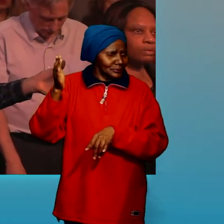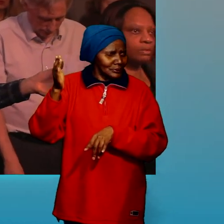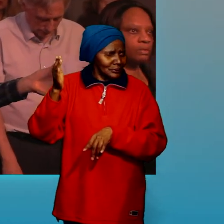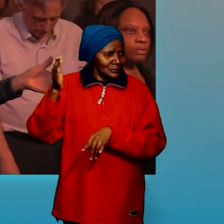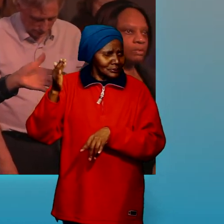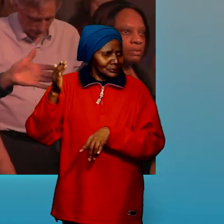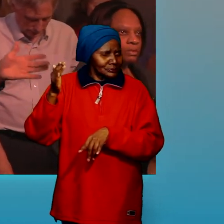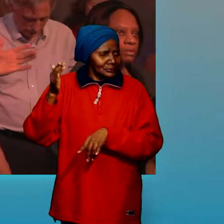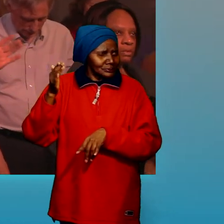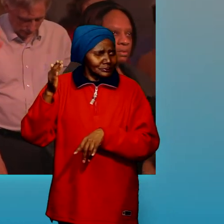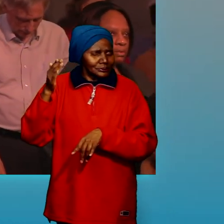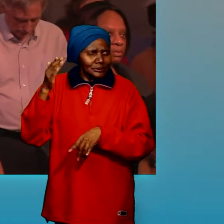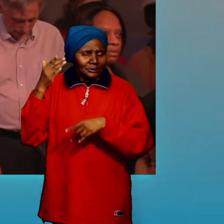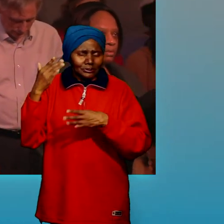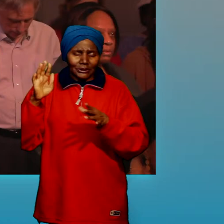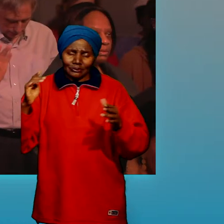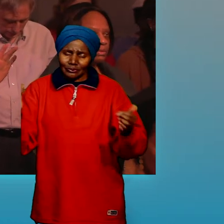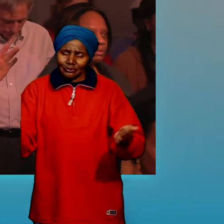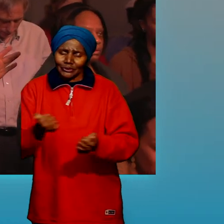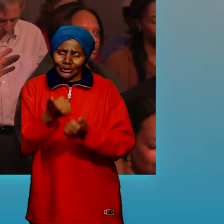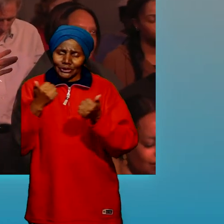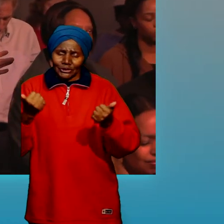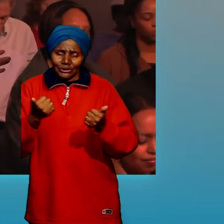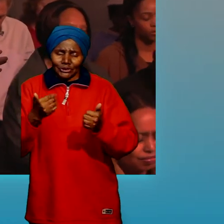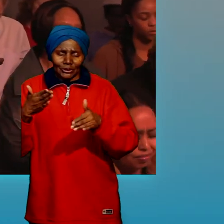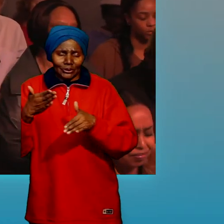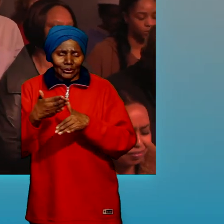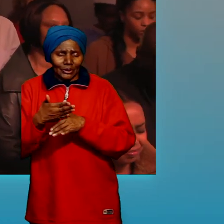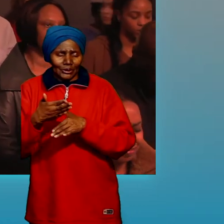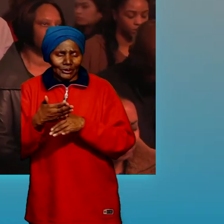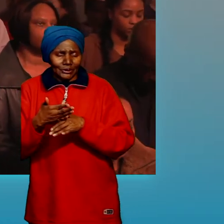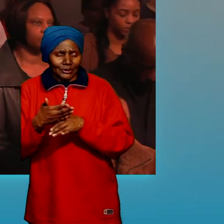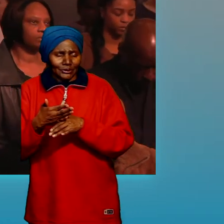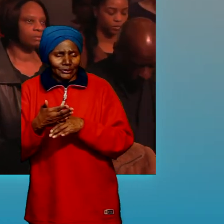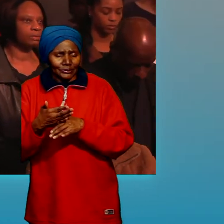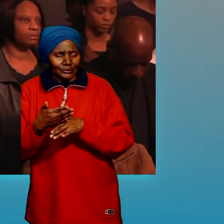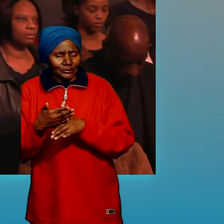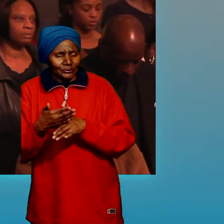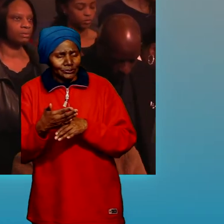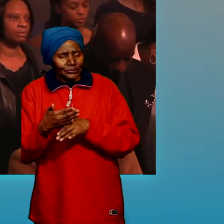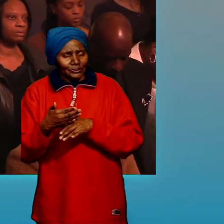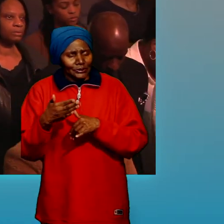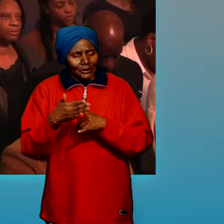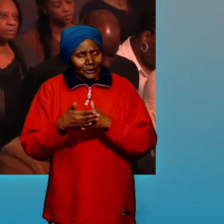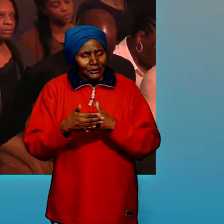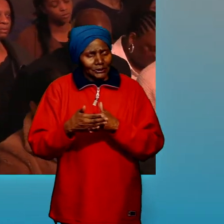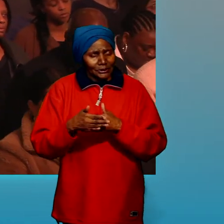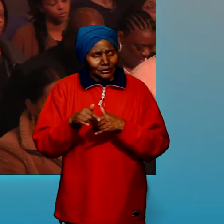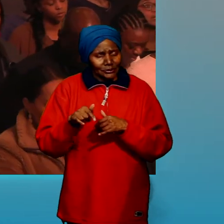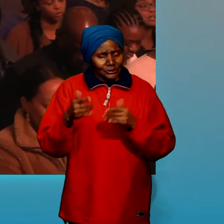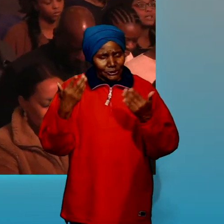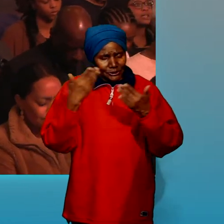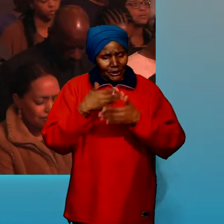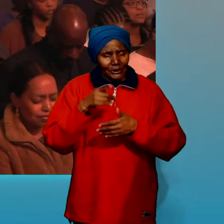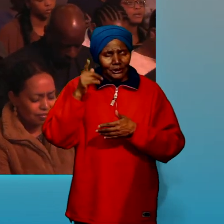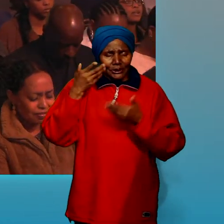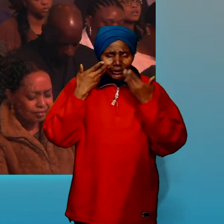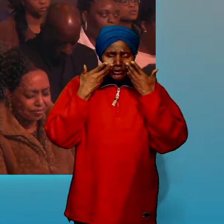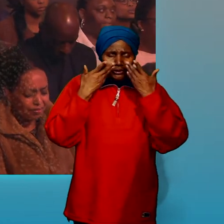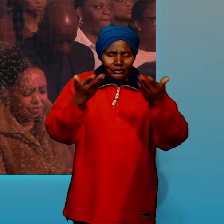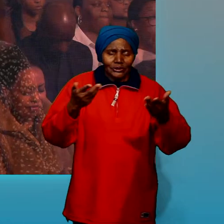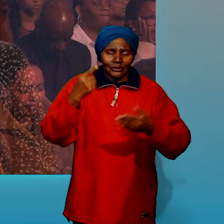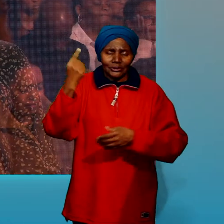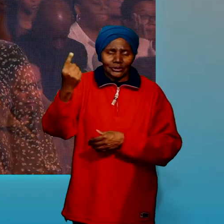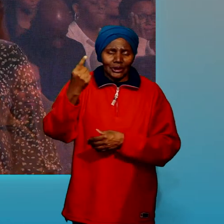completed work. Who, by the end of this evening, will he reveal himself